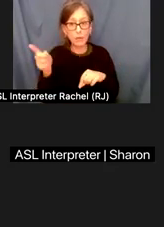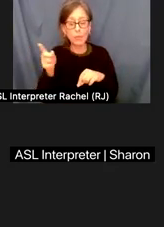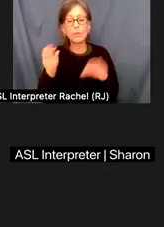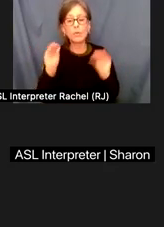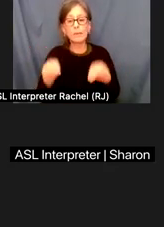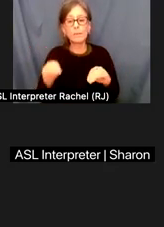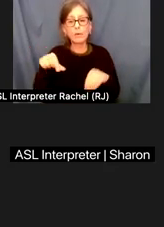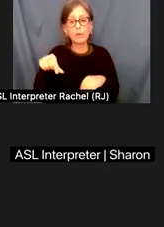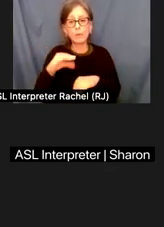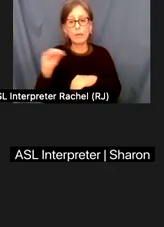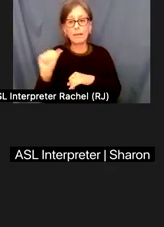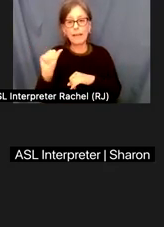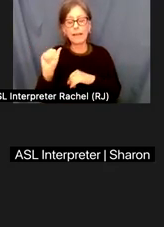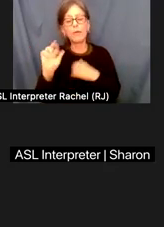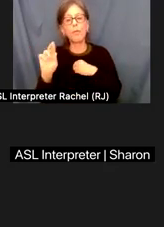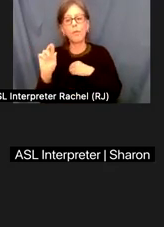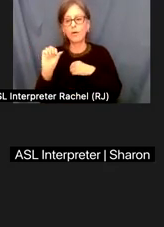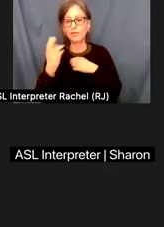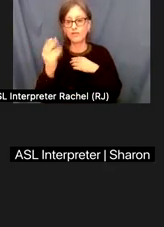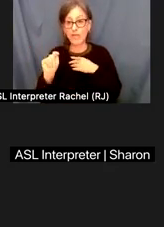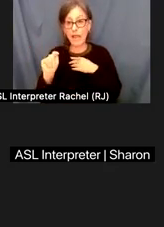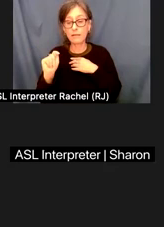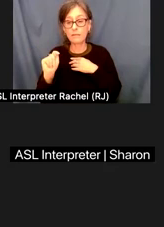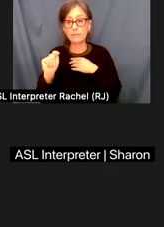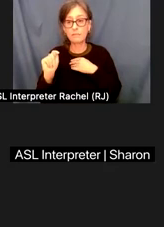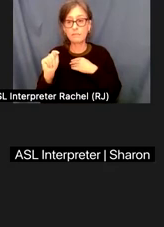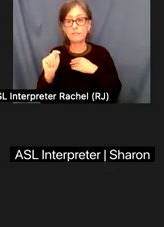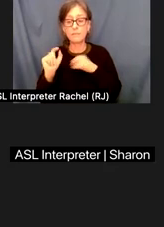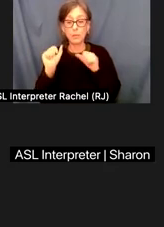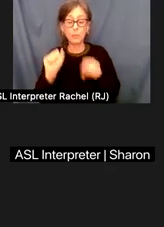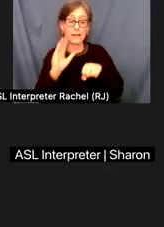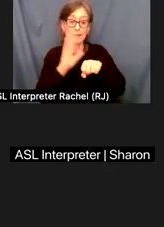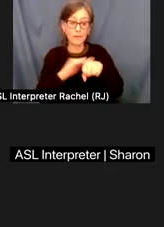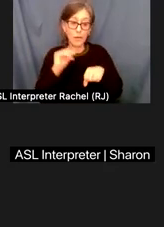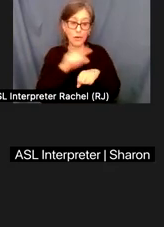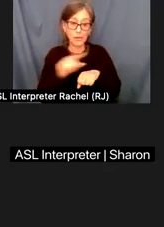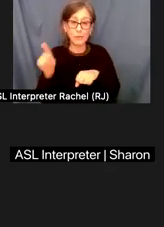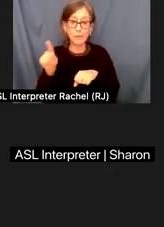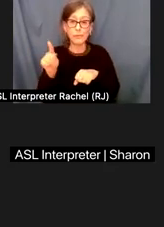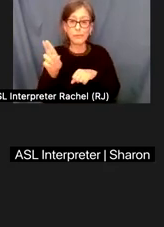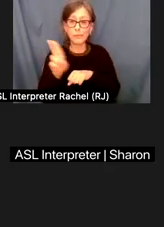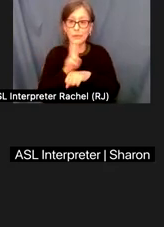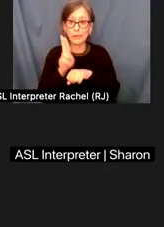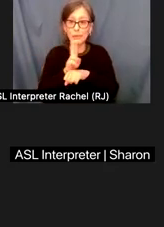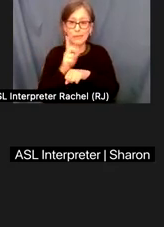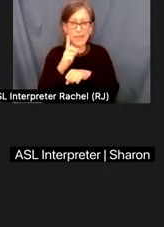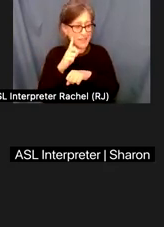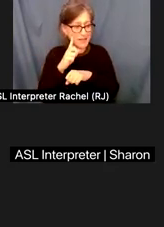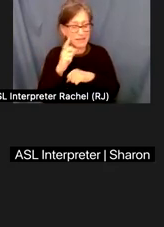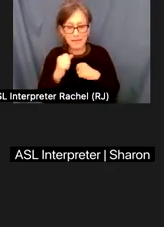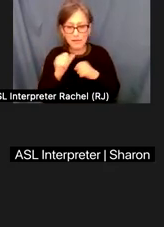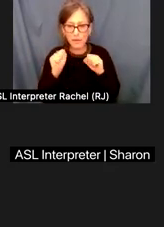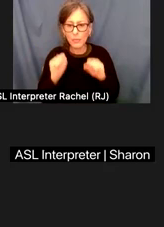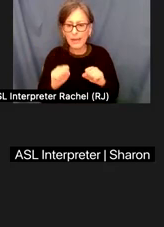Q&A or even the chat, but we can also call on you. So you can use, I believe you should have the